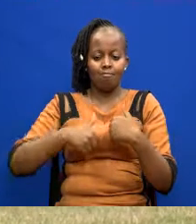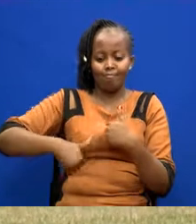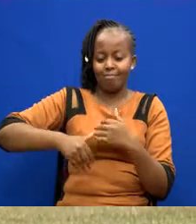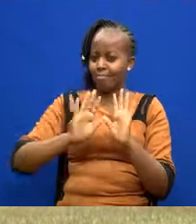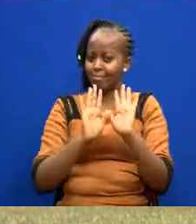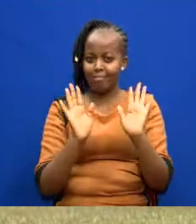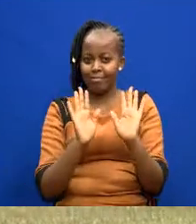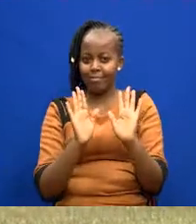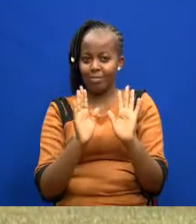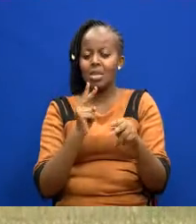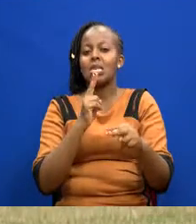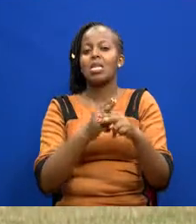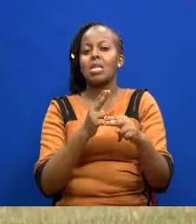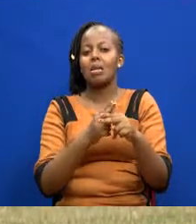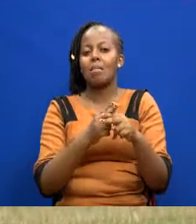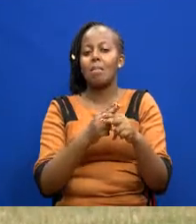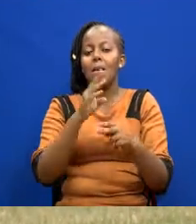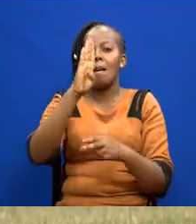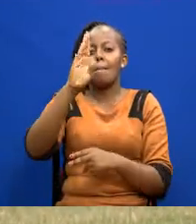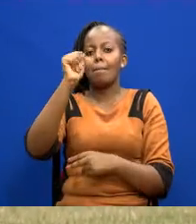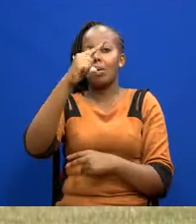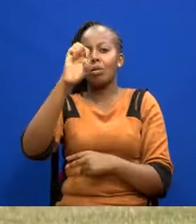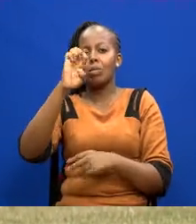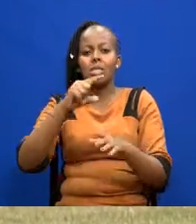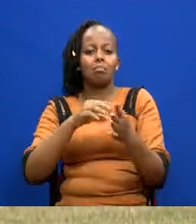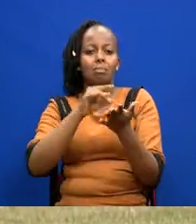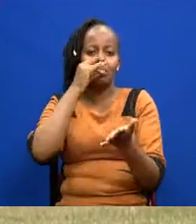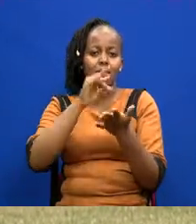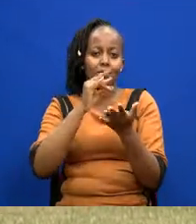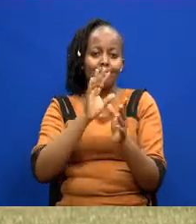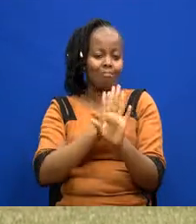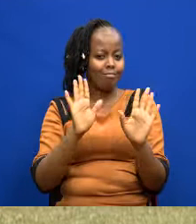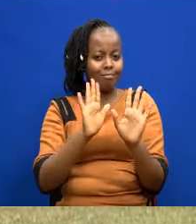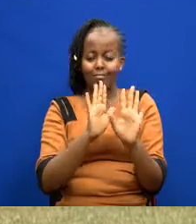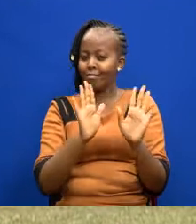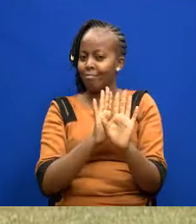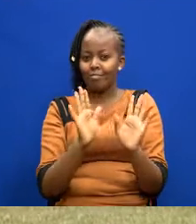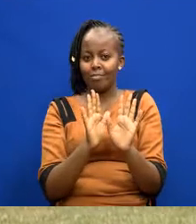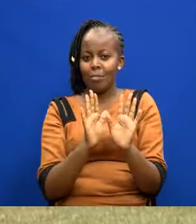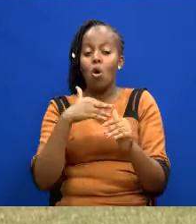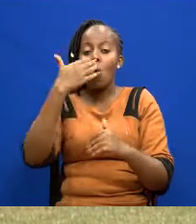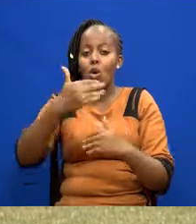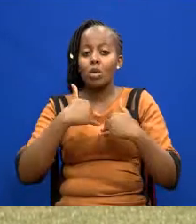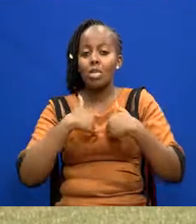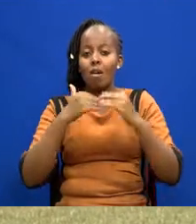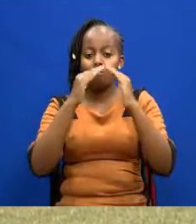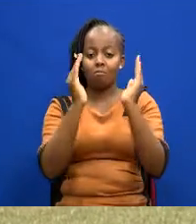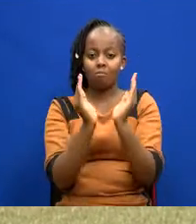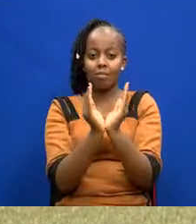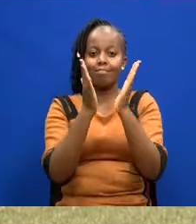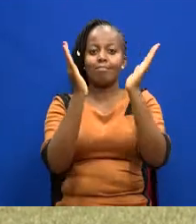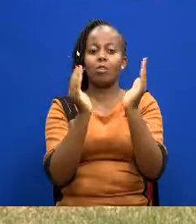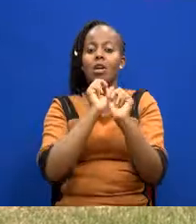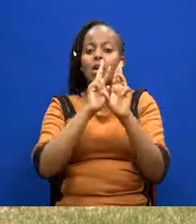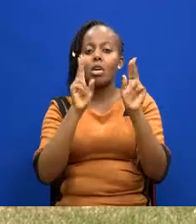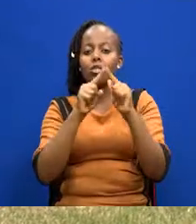under their armpit, we call it a bag of chips under their armpit. We want to discourage that. Always have the ball in